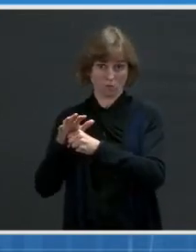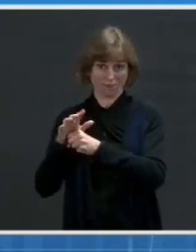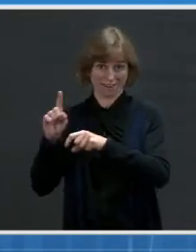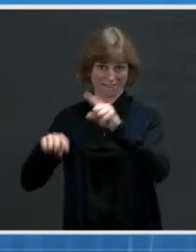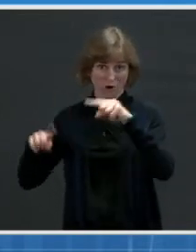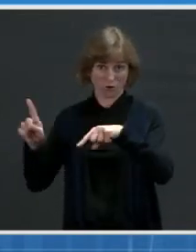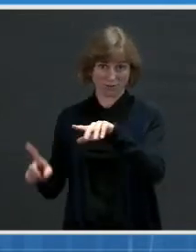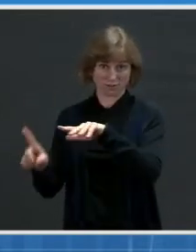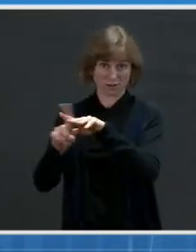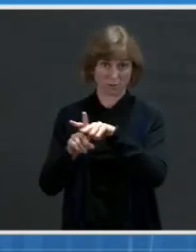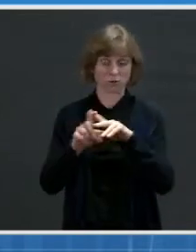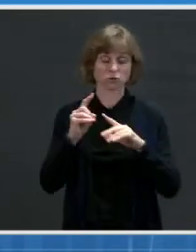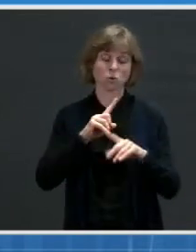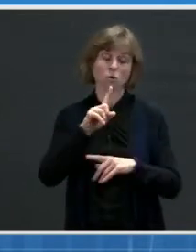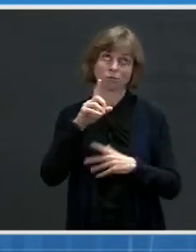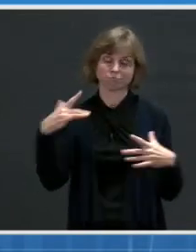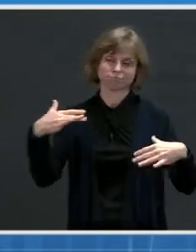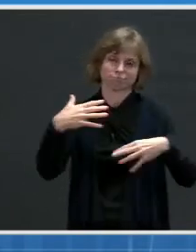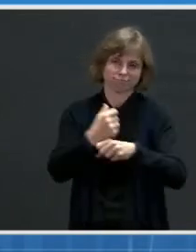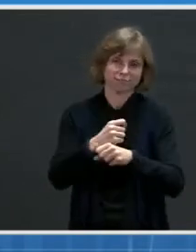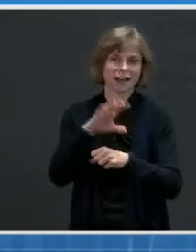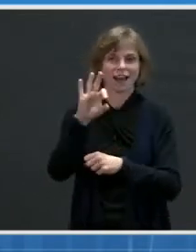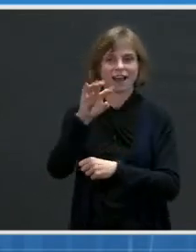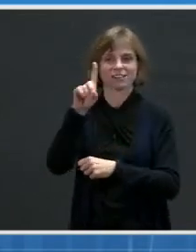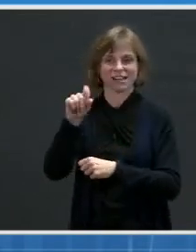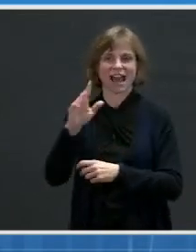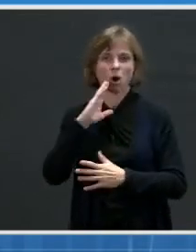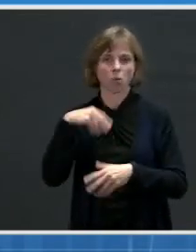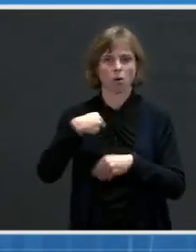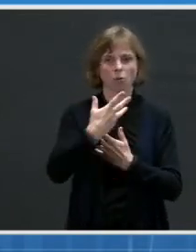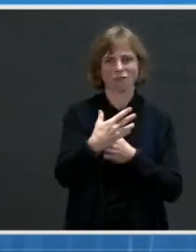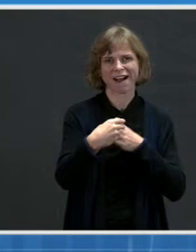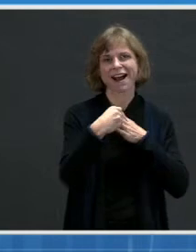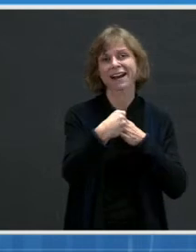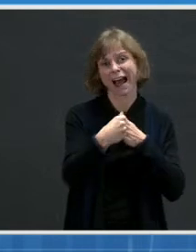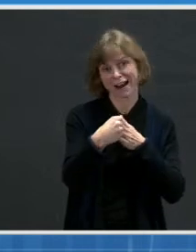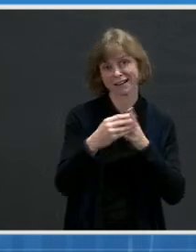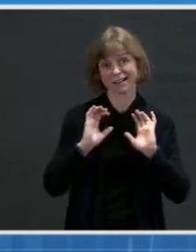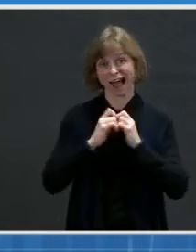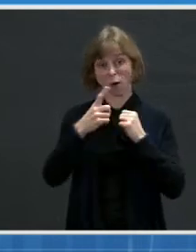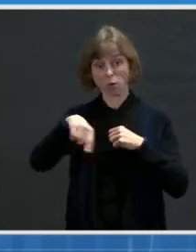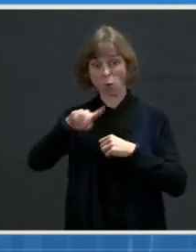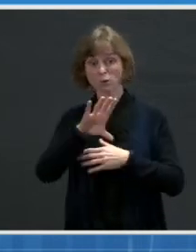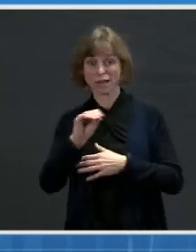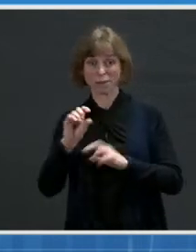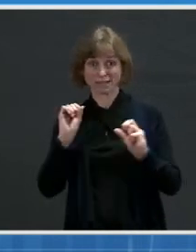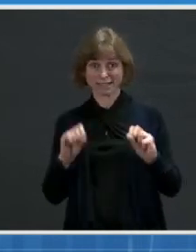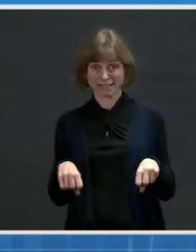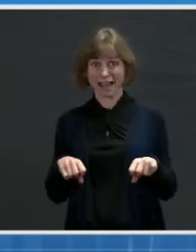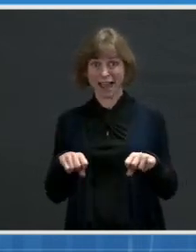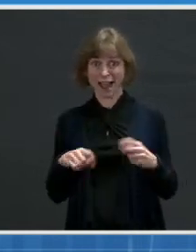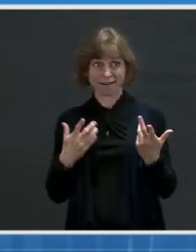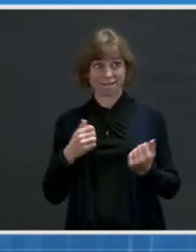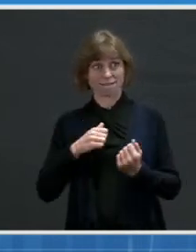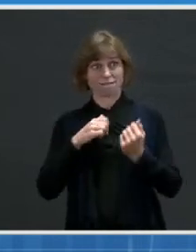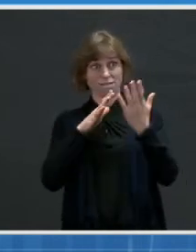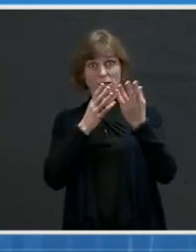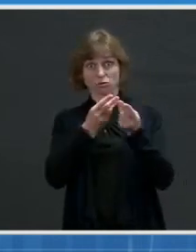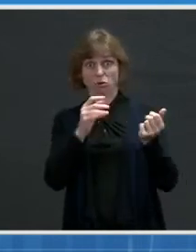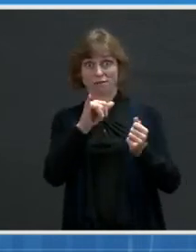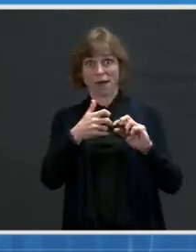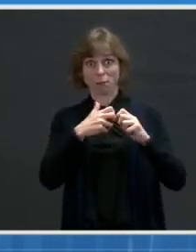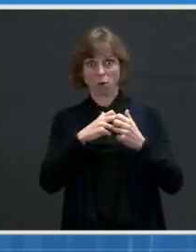will give guidance to how these companies can address a problem that we know is with us already and that will